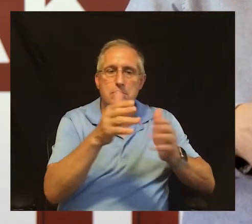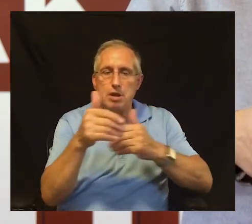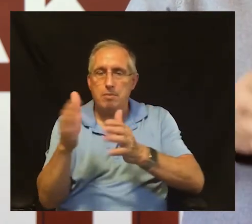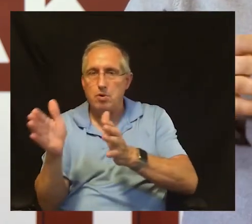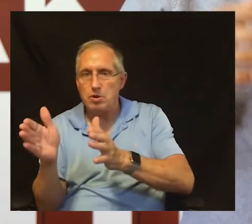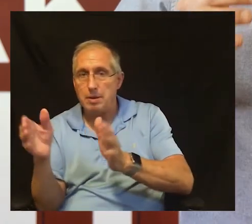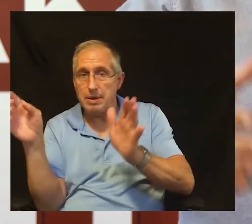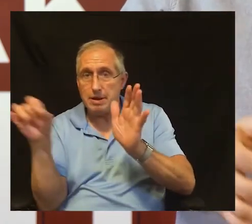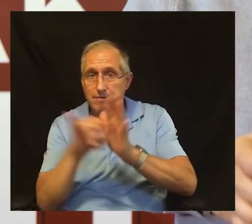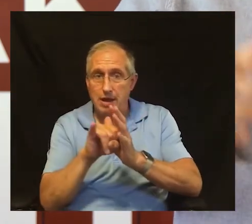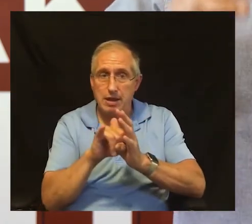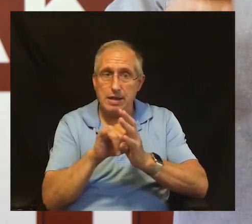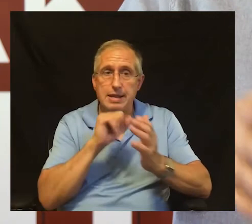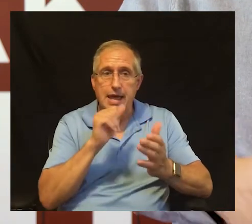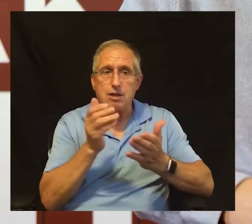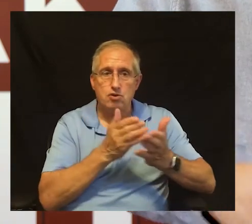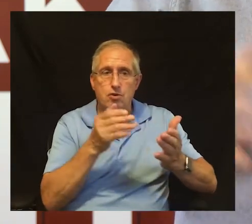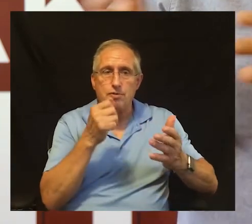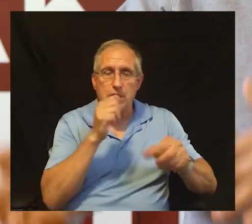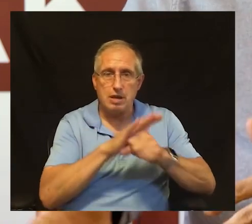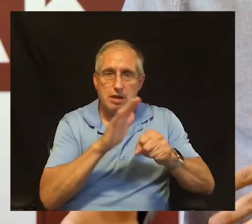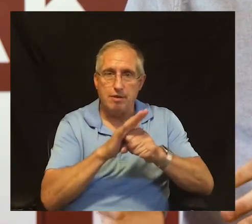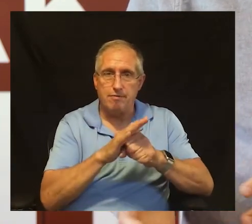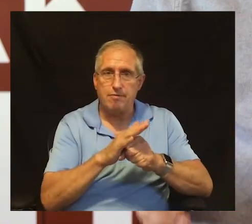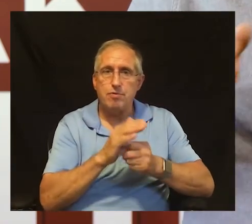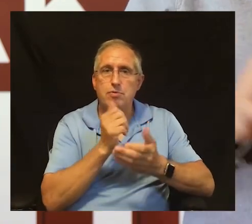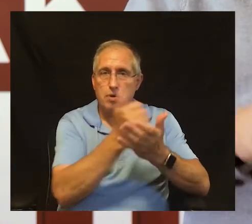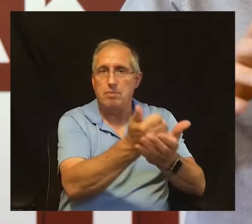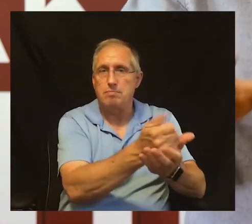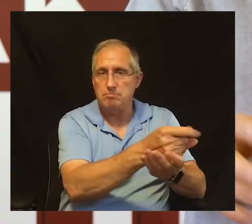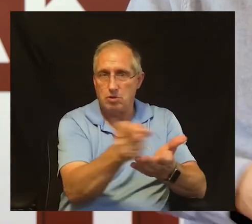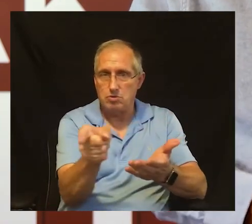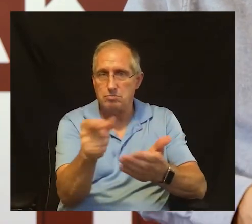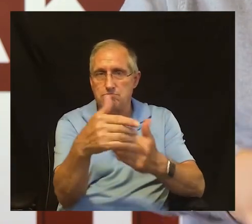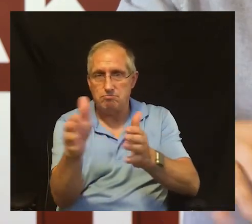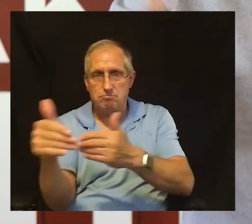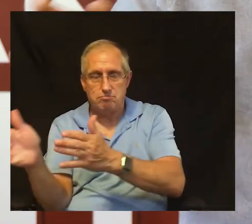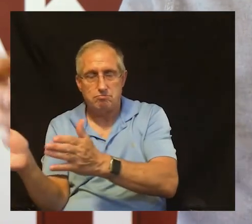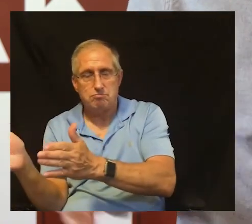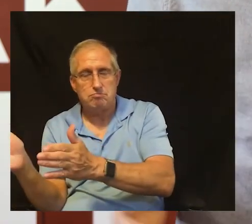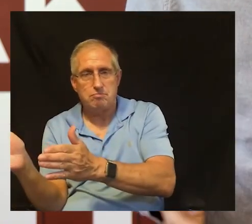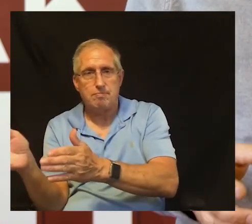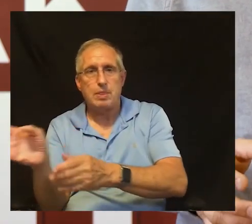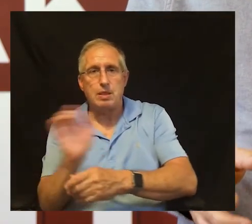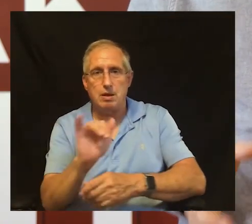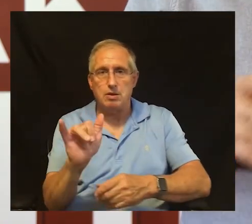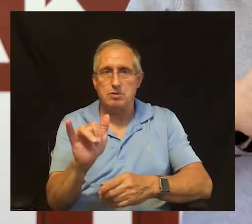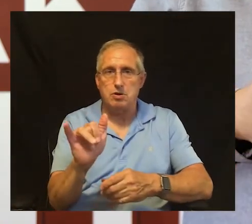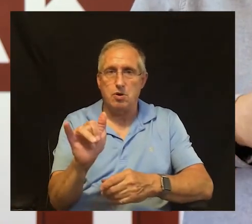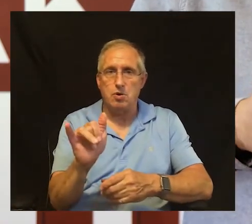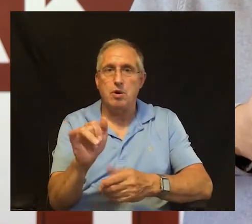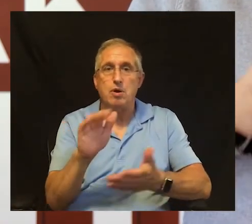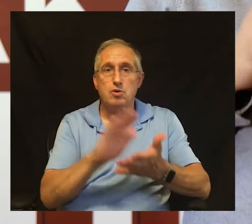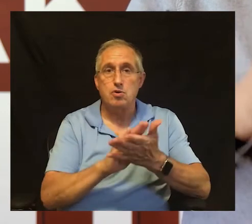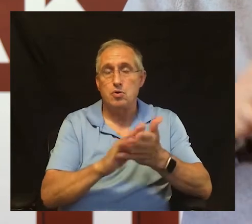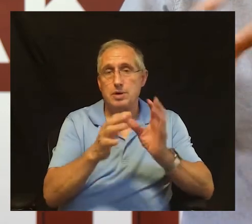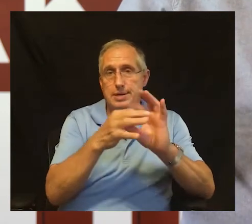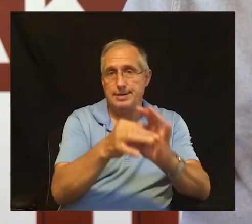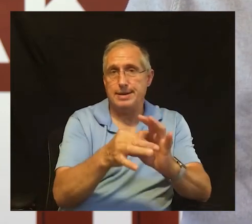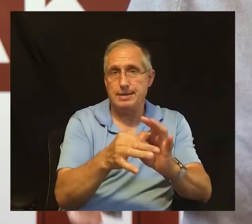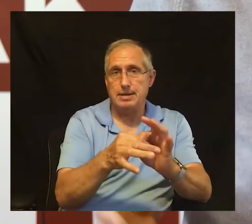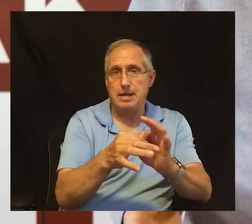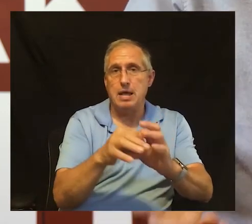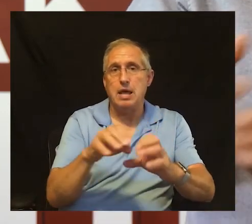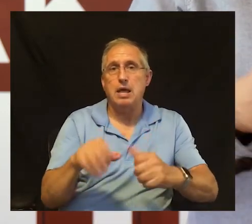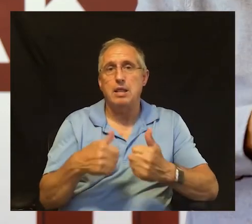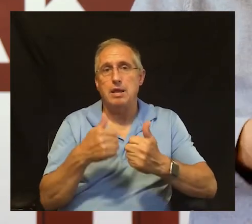of neighborhoods that have been identified as underserved and marginalized for food distribution across the city. And also alongside our School